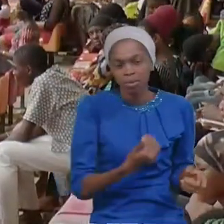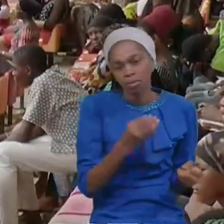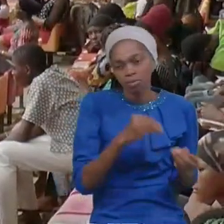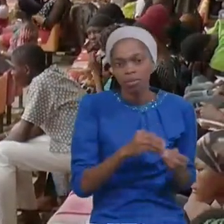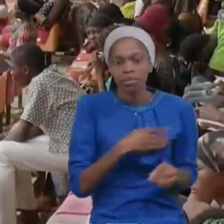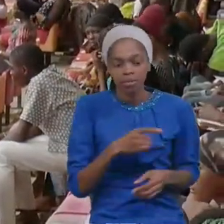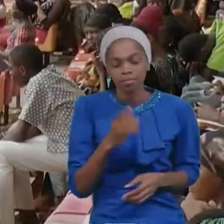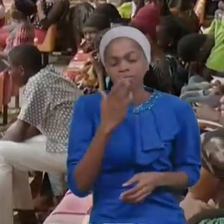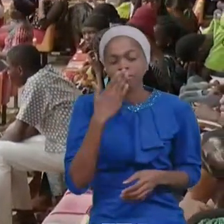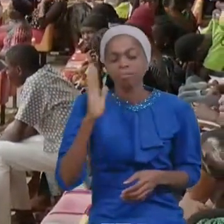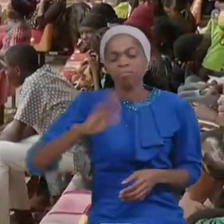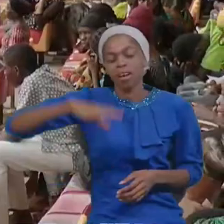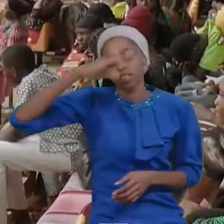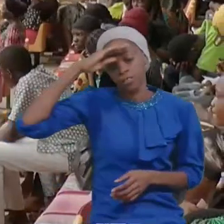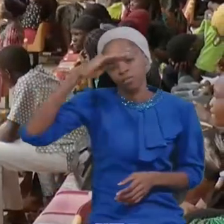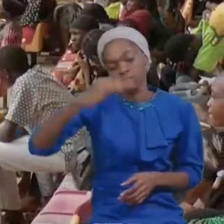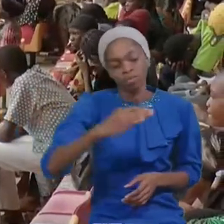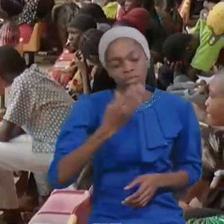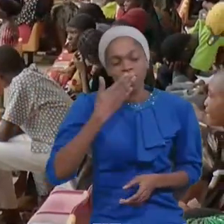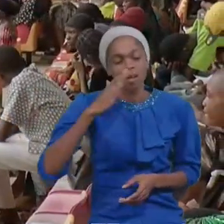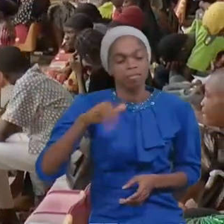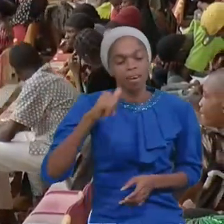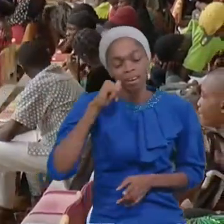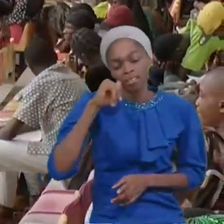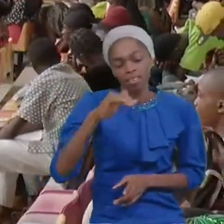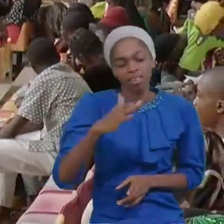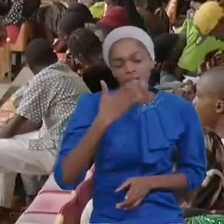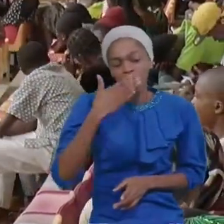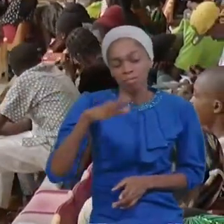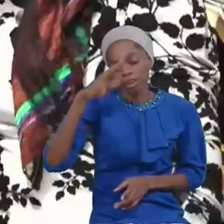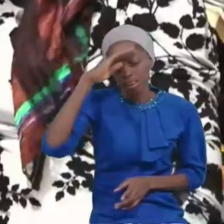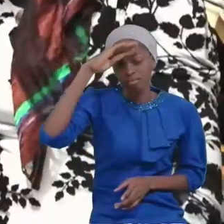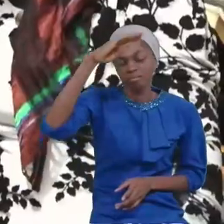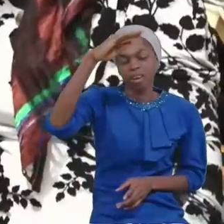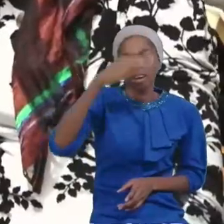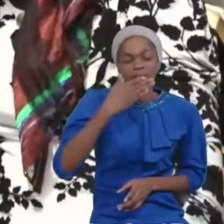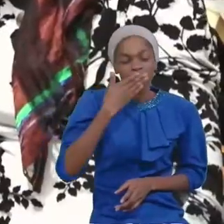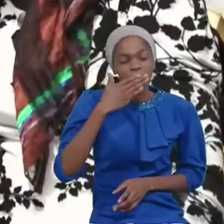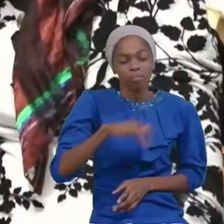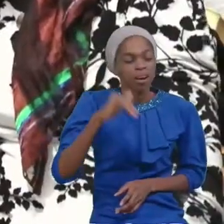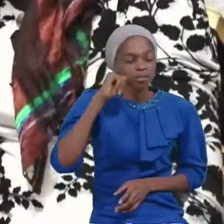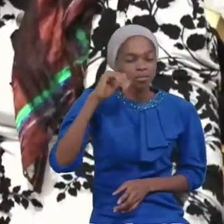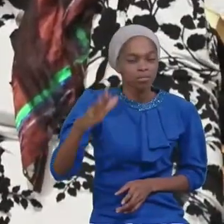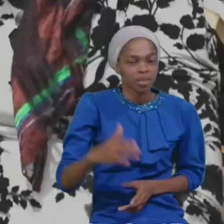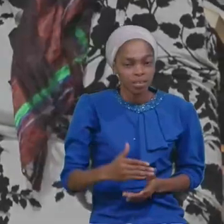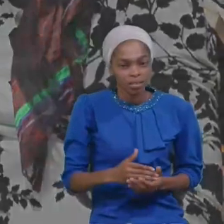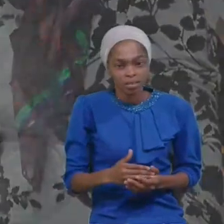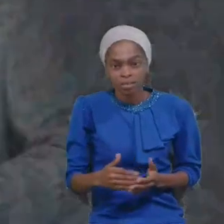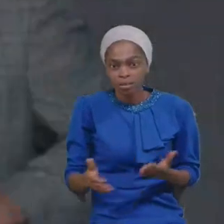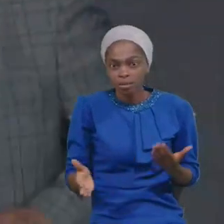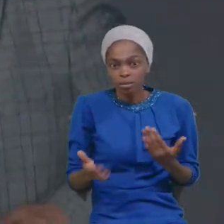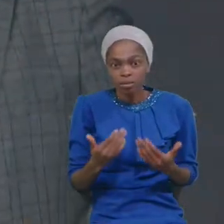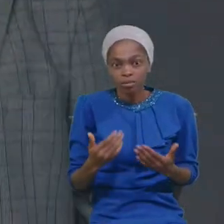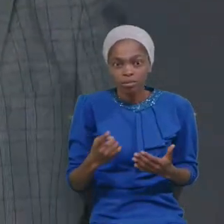woman. Although there may be men or women who knew about those things 40 years ago. And when you are at the height of